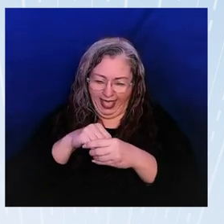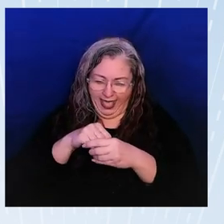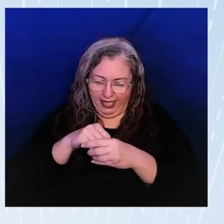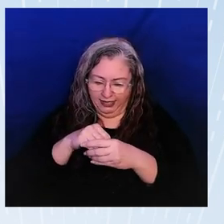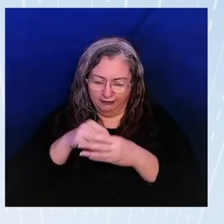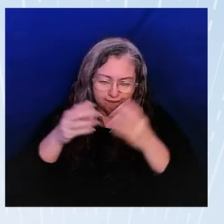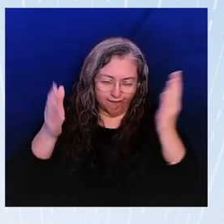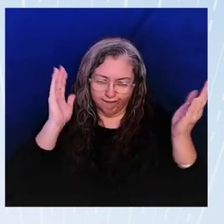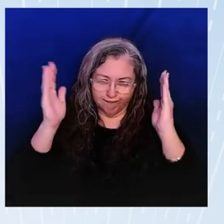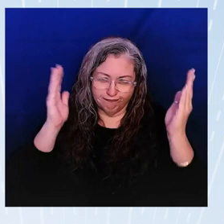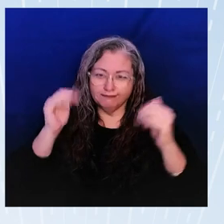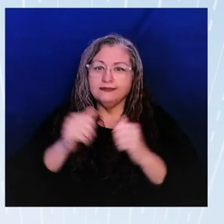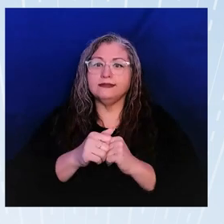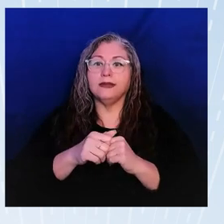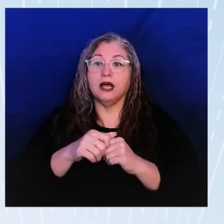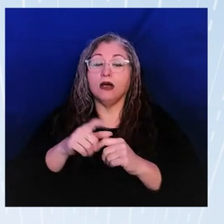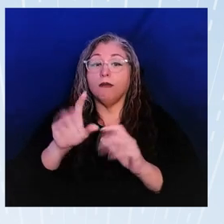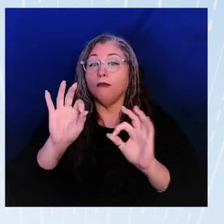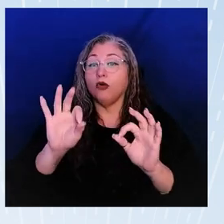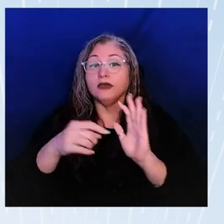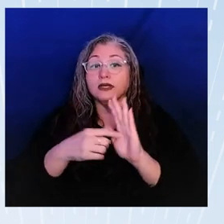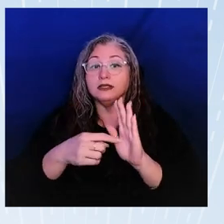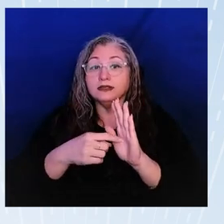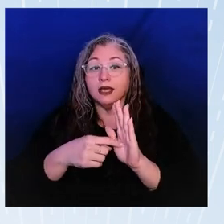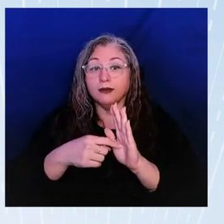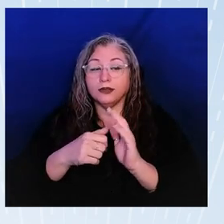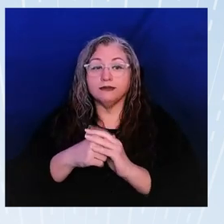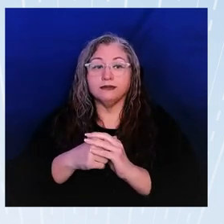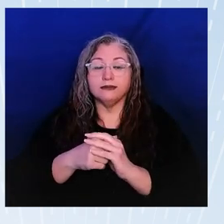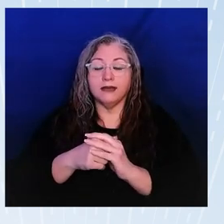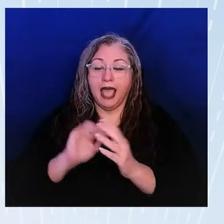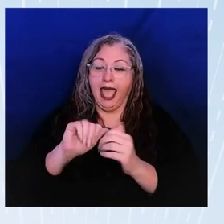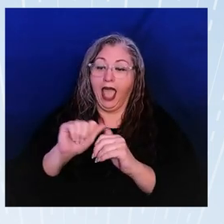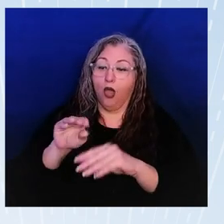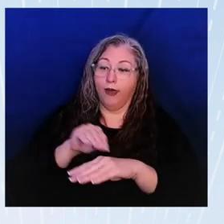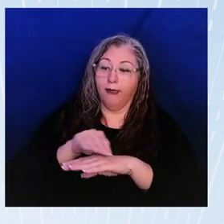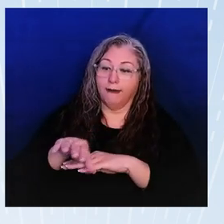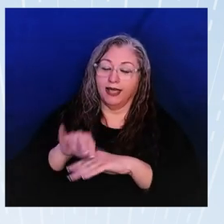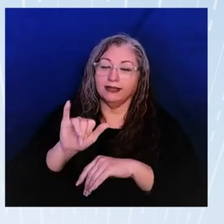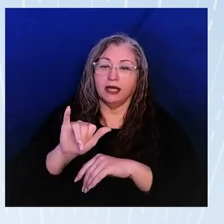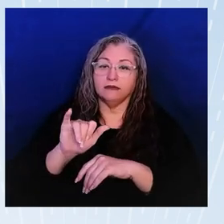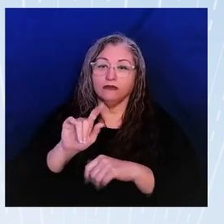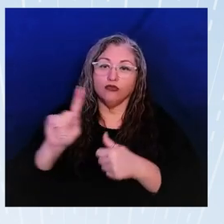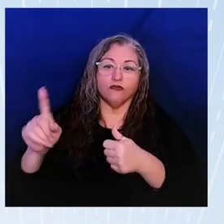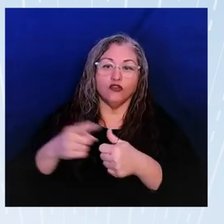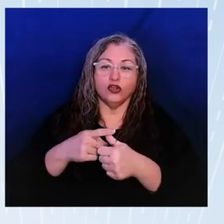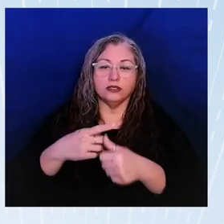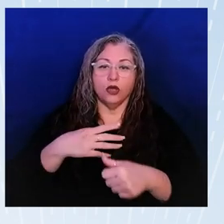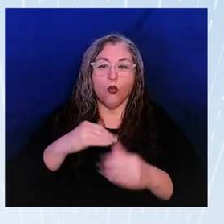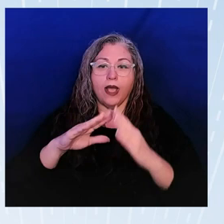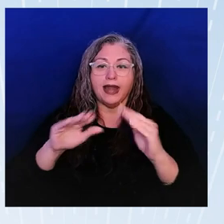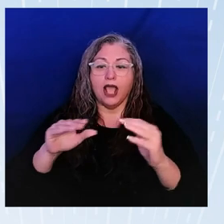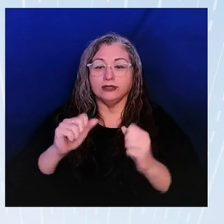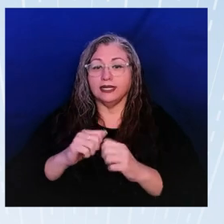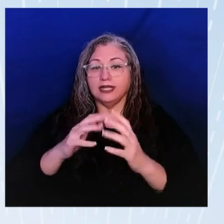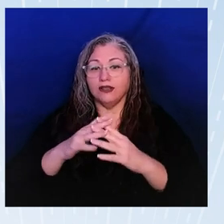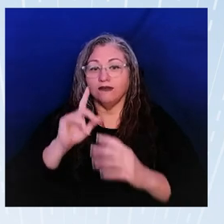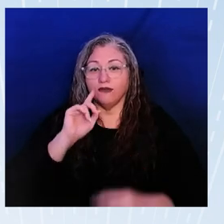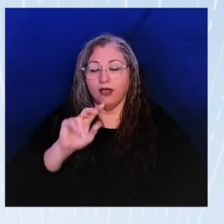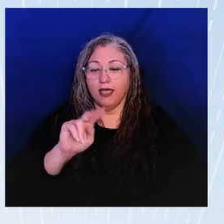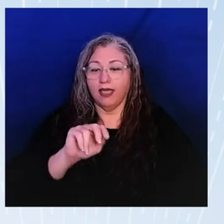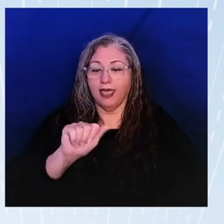great example of this impact was the inaugural White House initiative on AA and